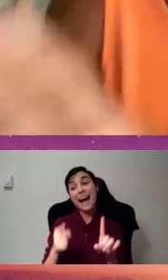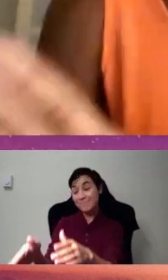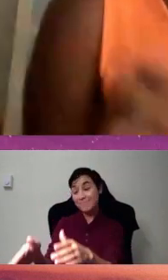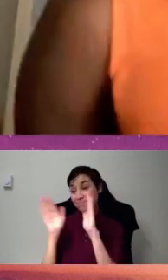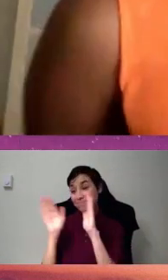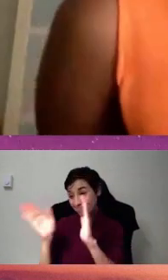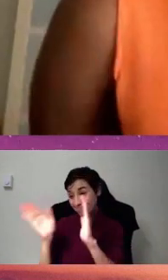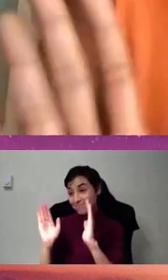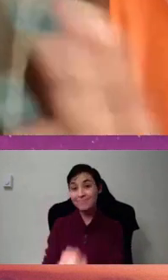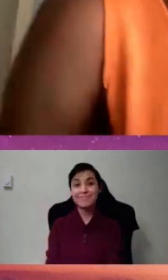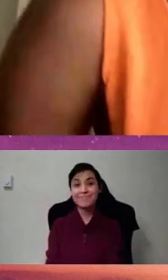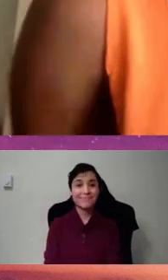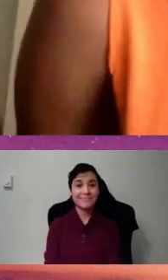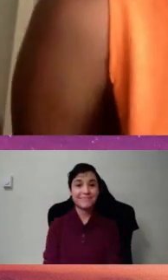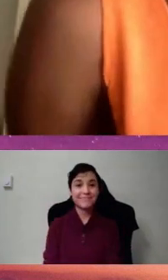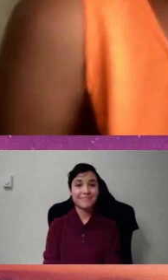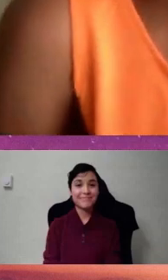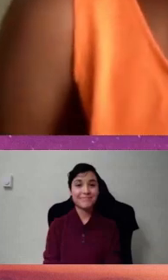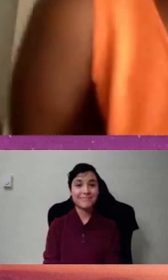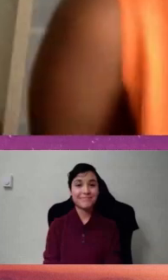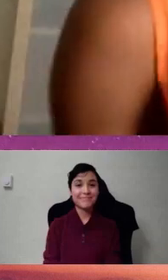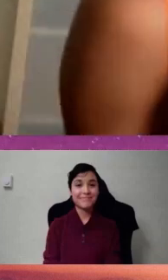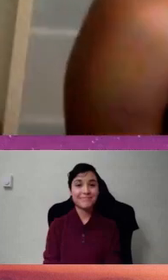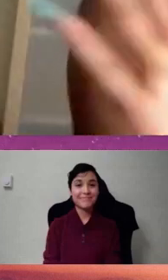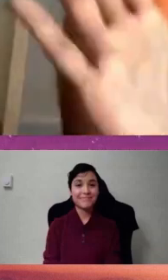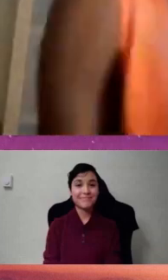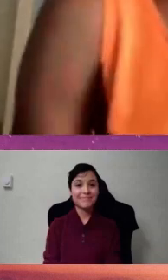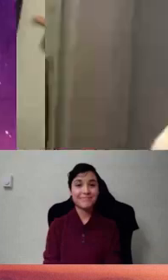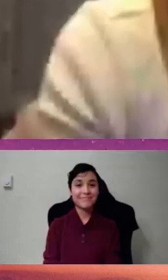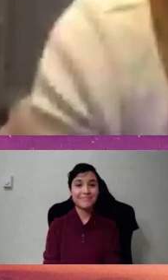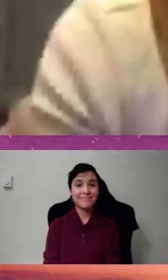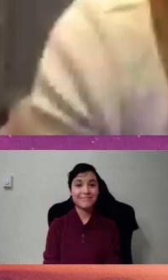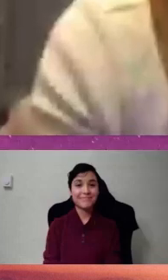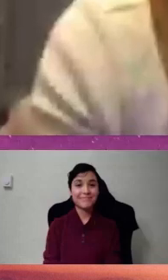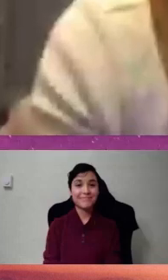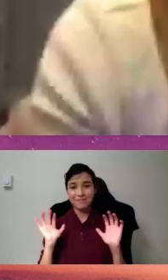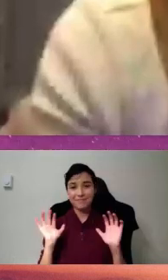That's my little spiel. I'm done.